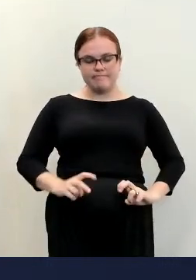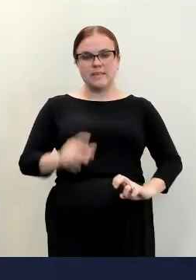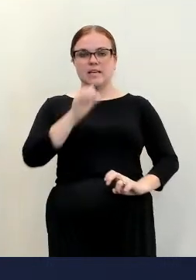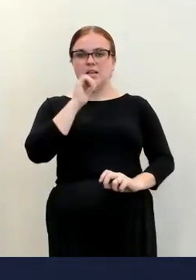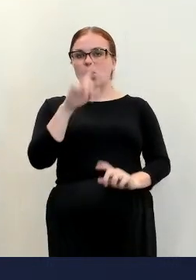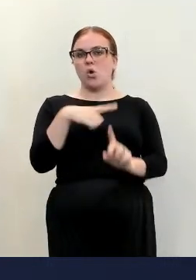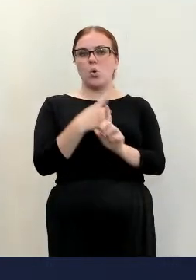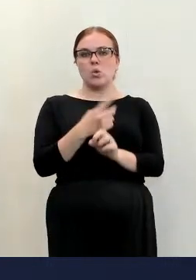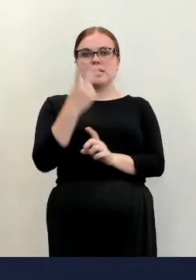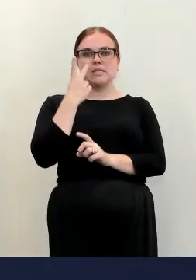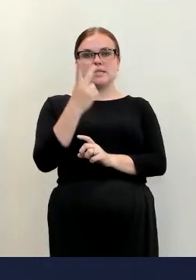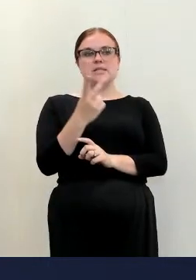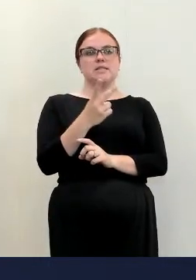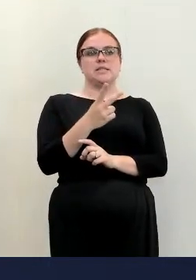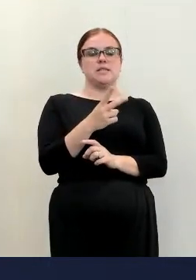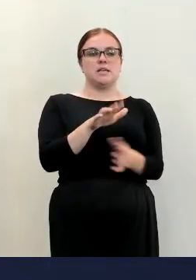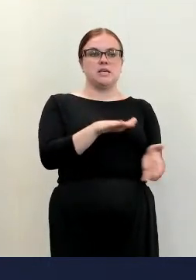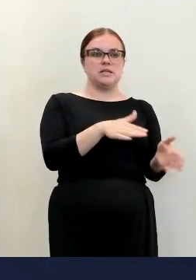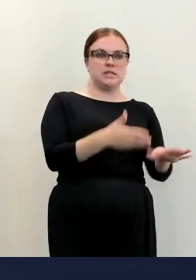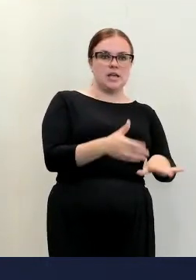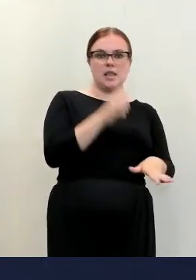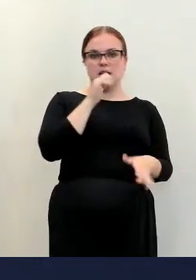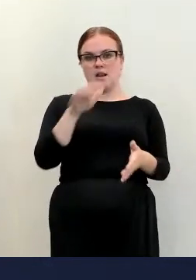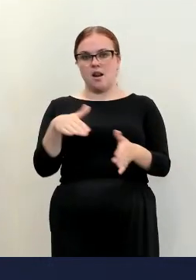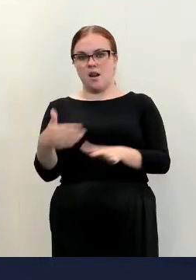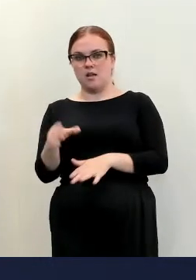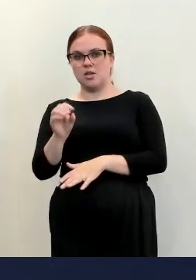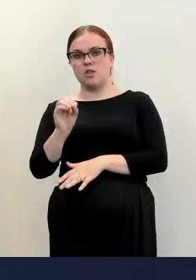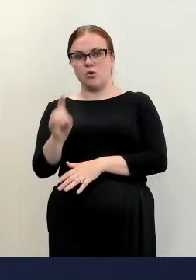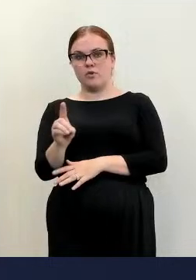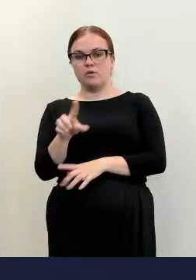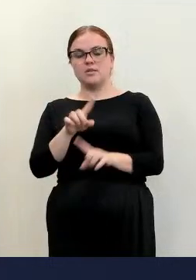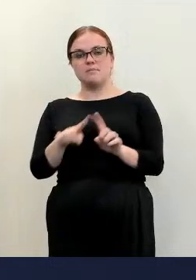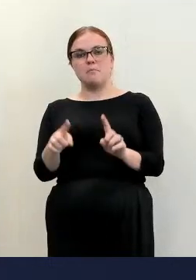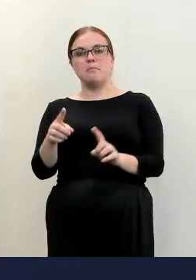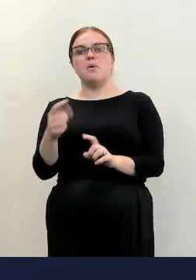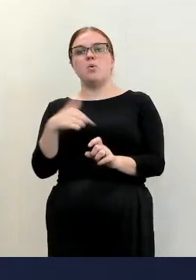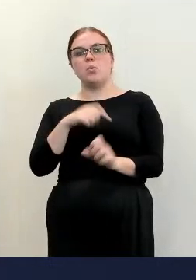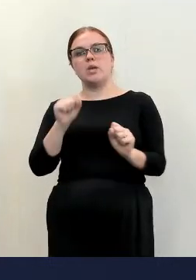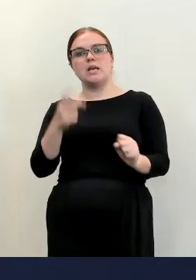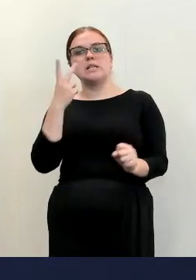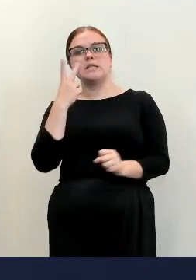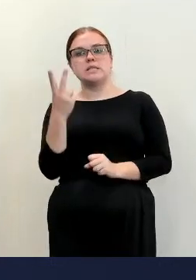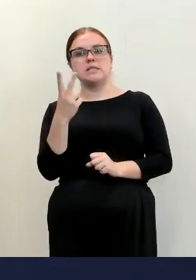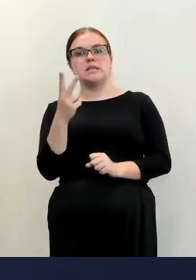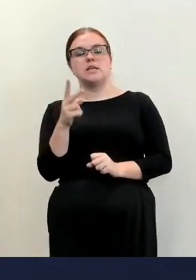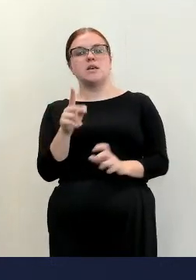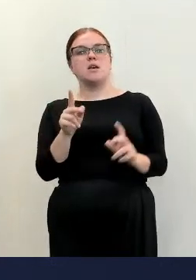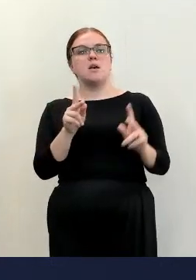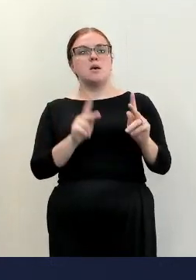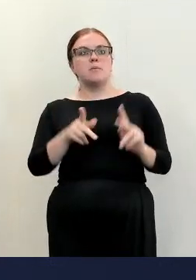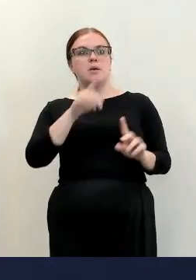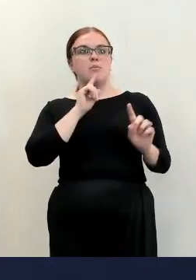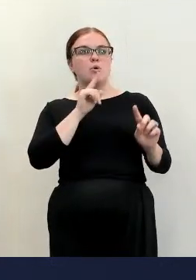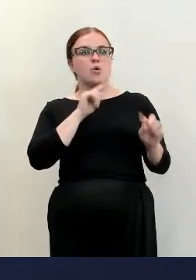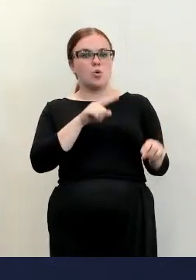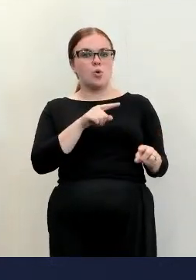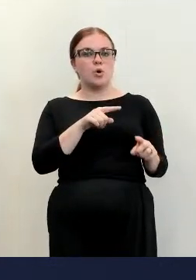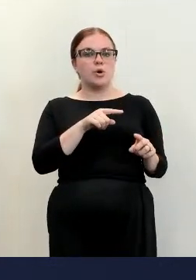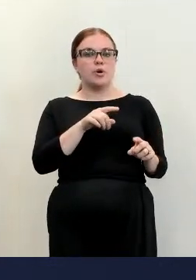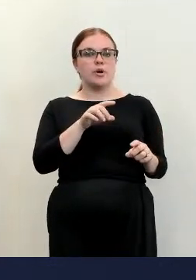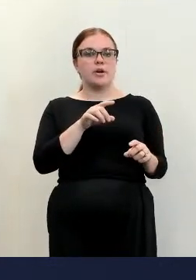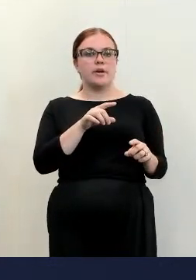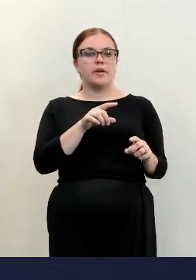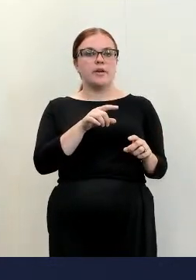looking at our fatal and non-fatal overdoses and where they're occurring, we're able to look at, people are ordering fentanyl from